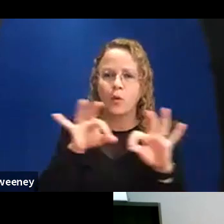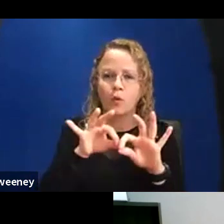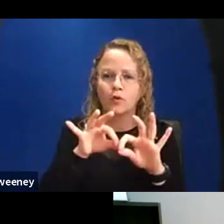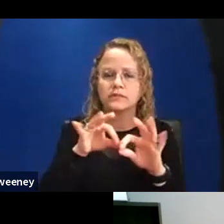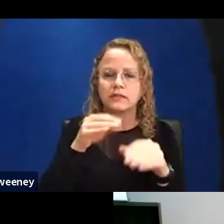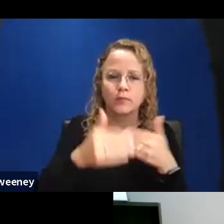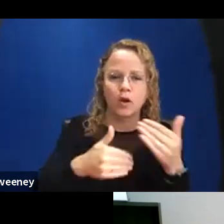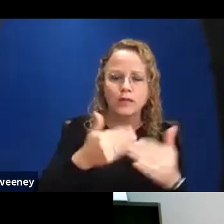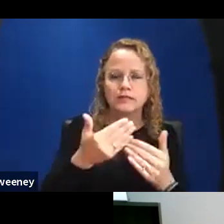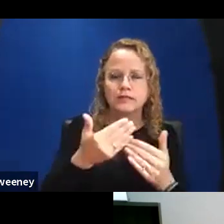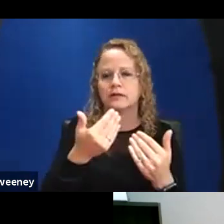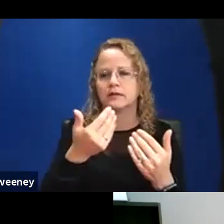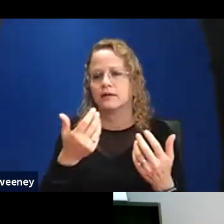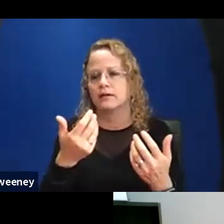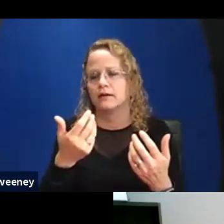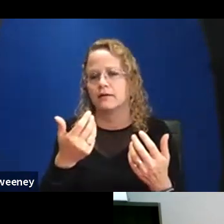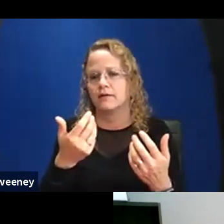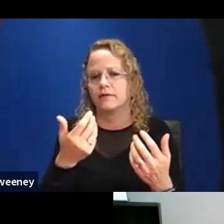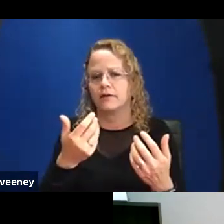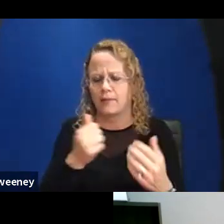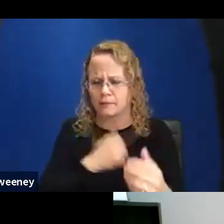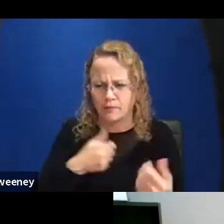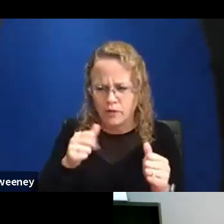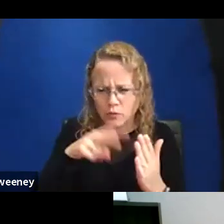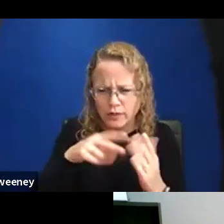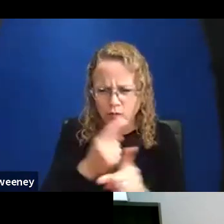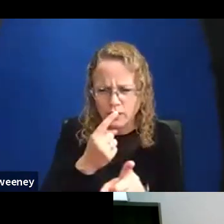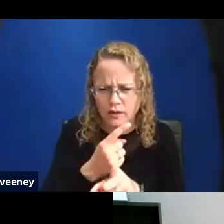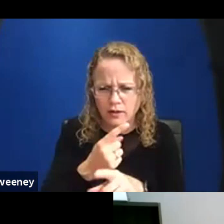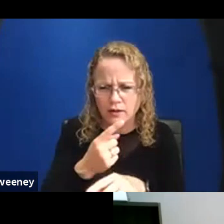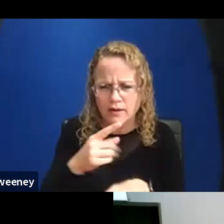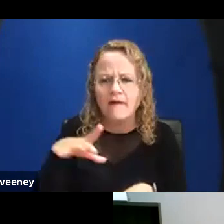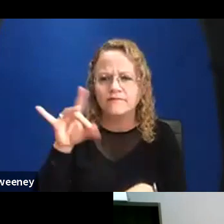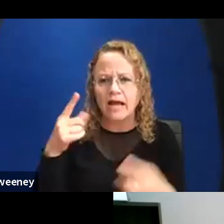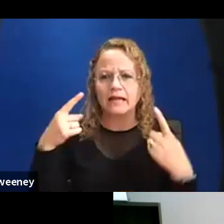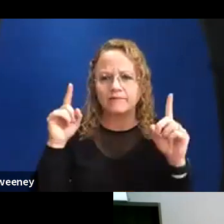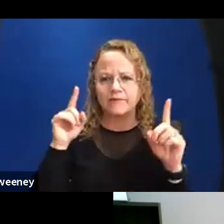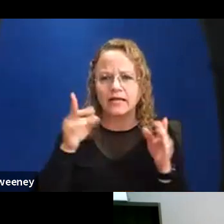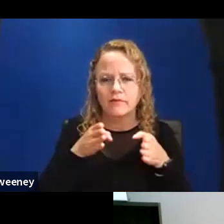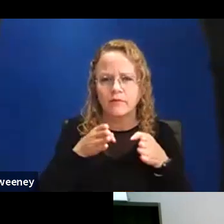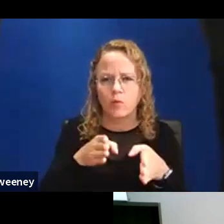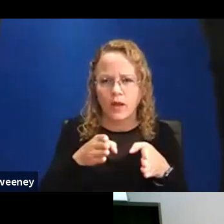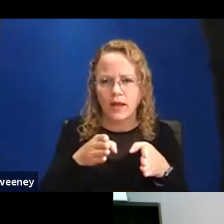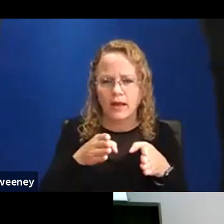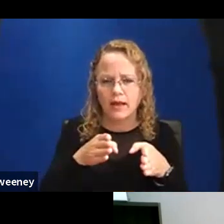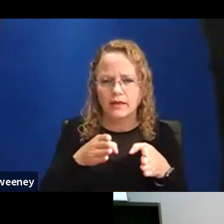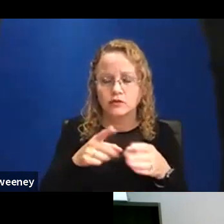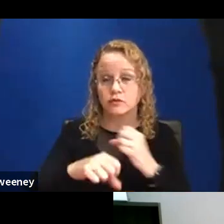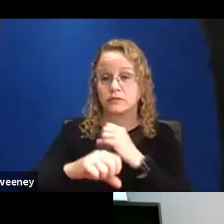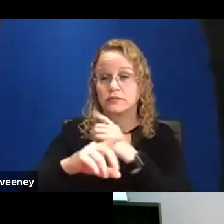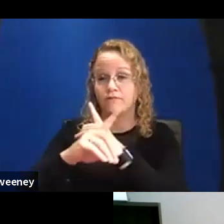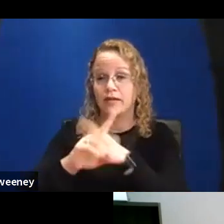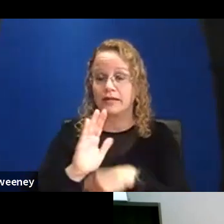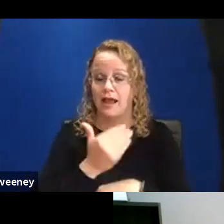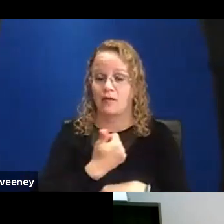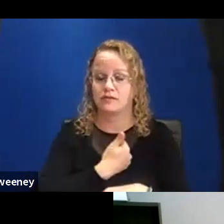of confronting I'm sorry, I'm trying to read this correctly. Oh, basically finding effective ways to defend ourselves against